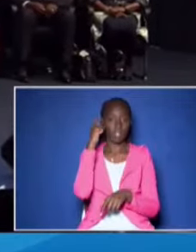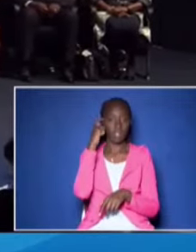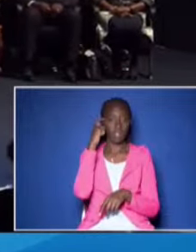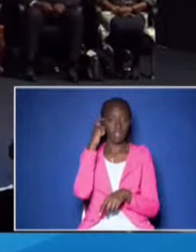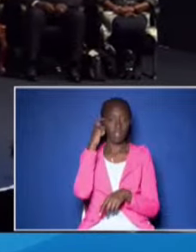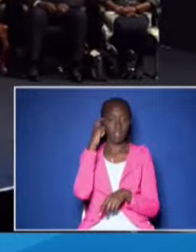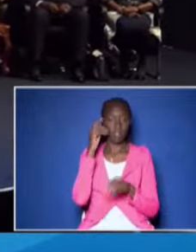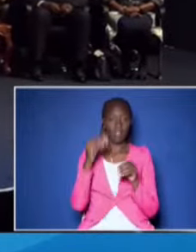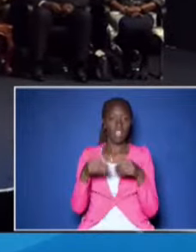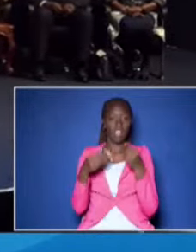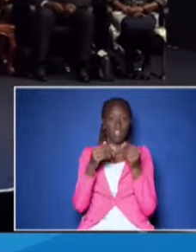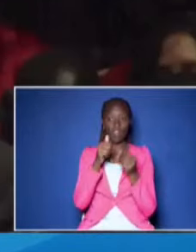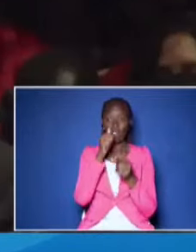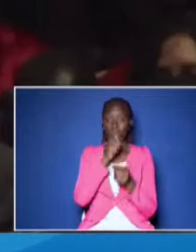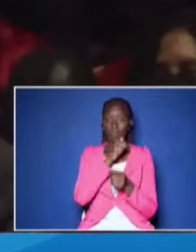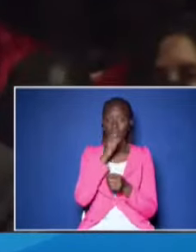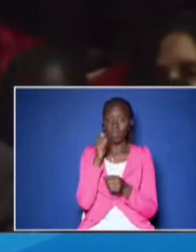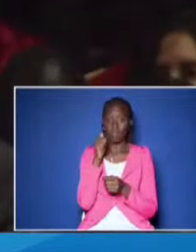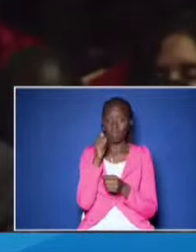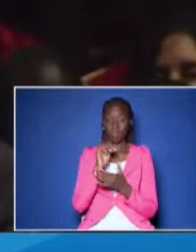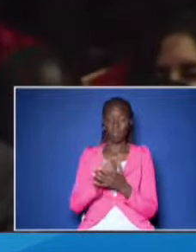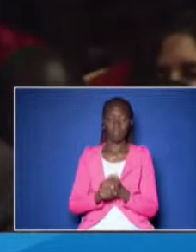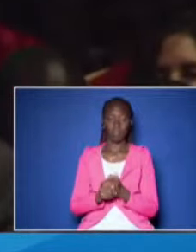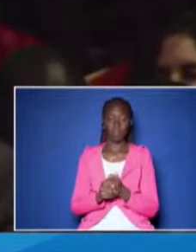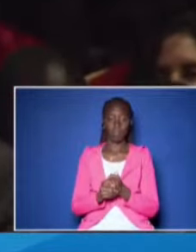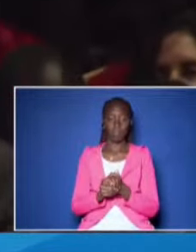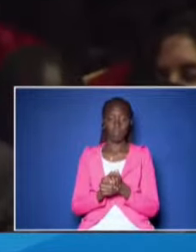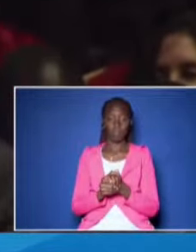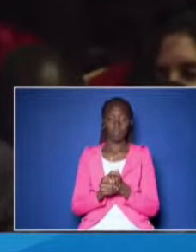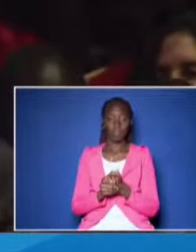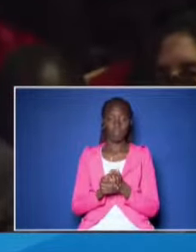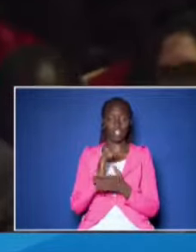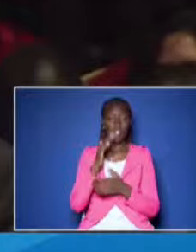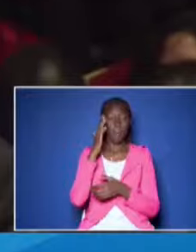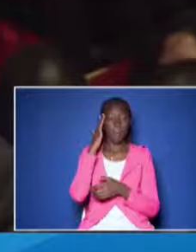I give you a secret